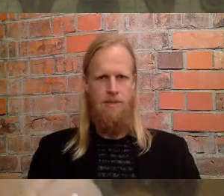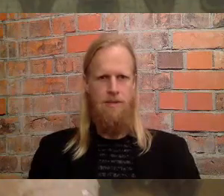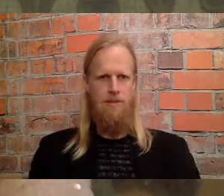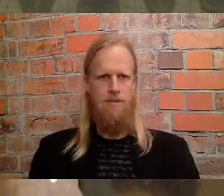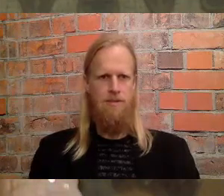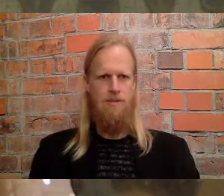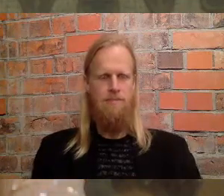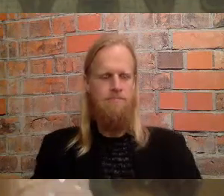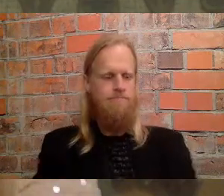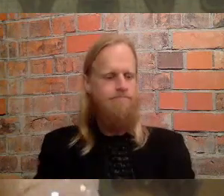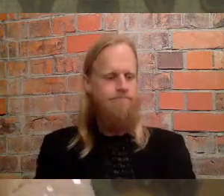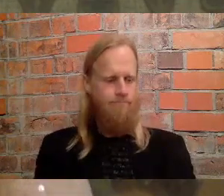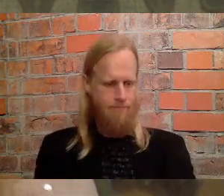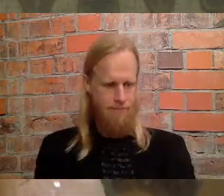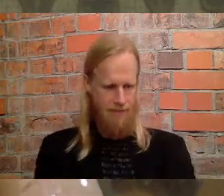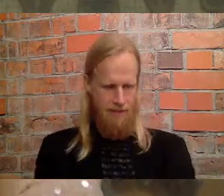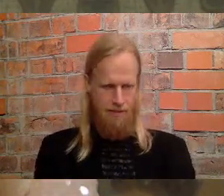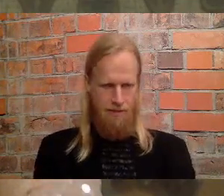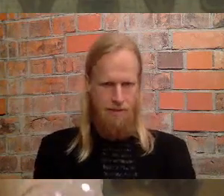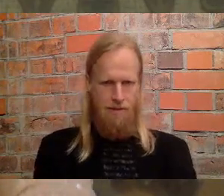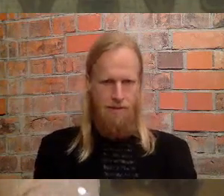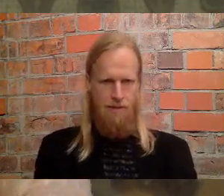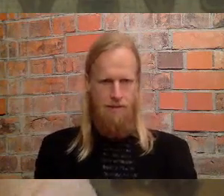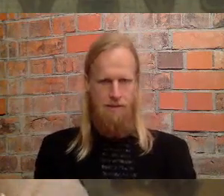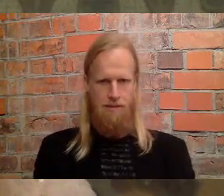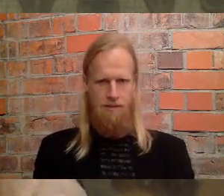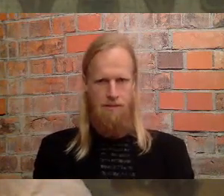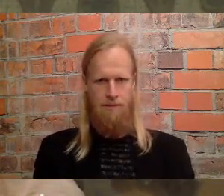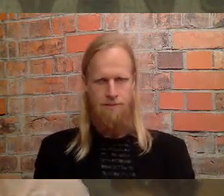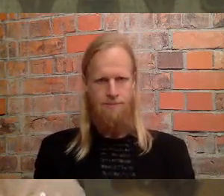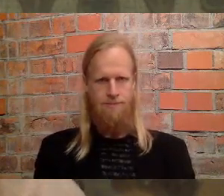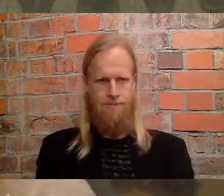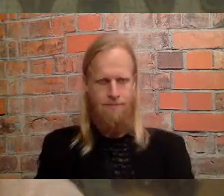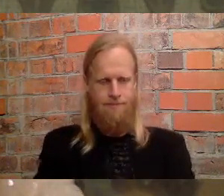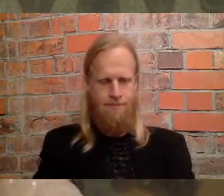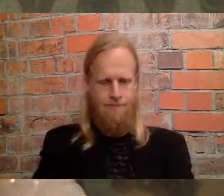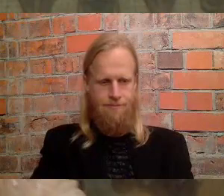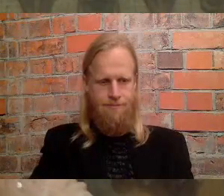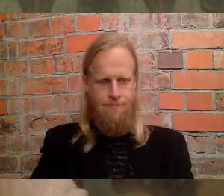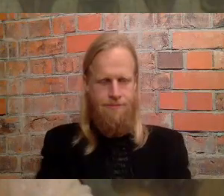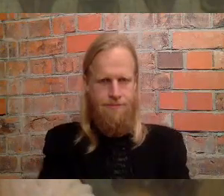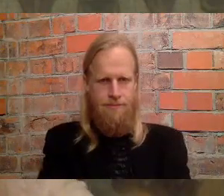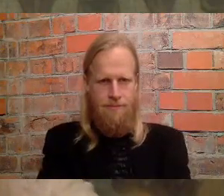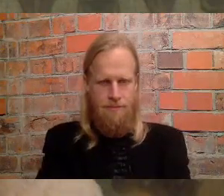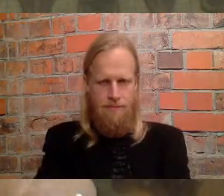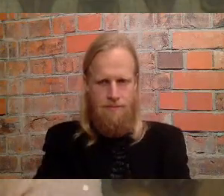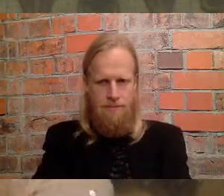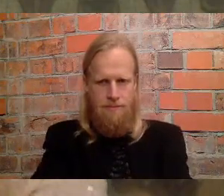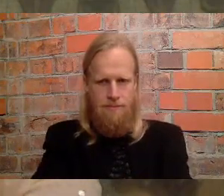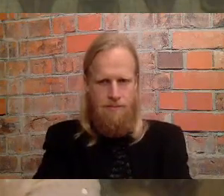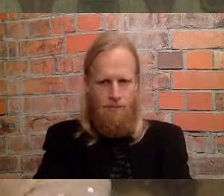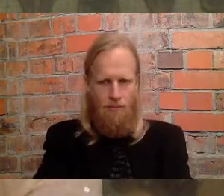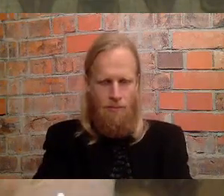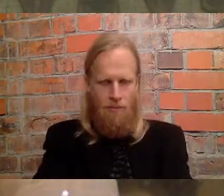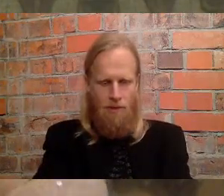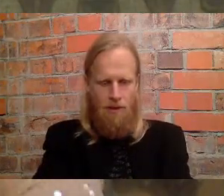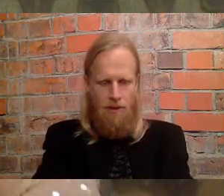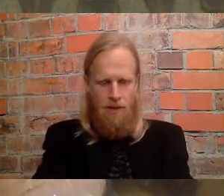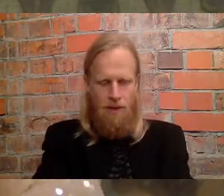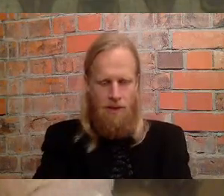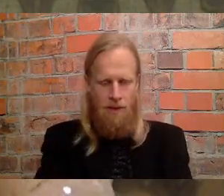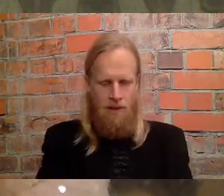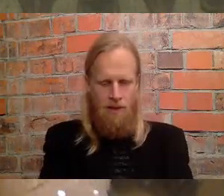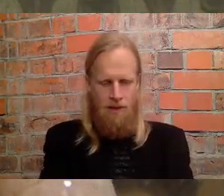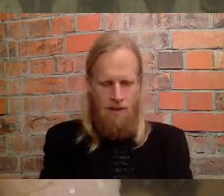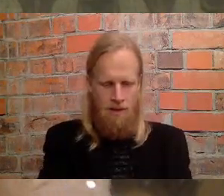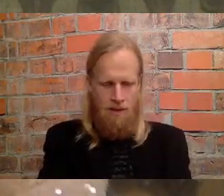What do you think is in your way of downloading the rest of your divine purpose and getting on with living